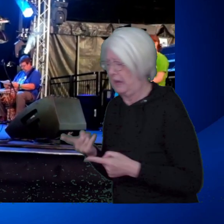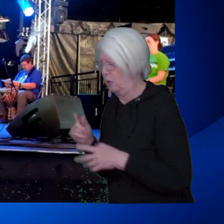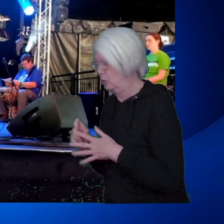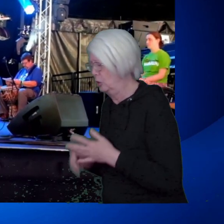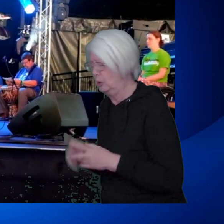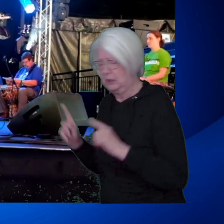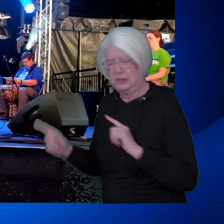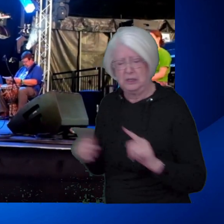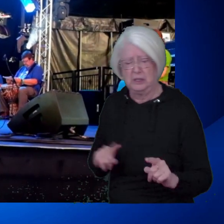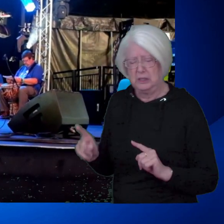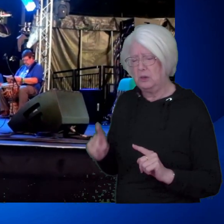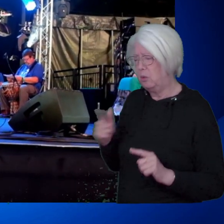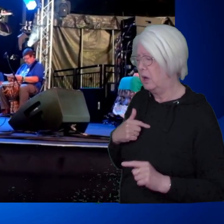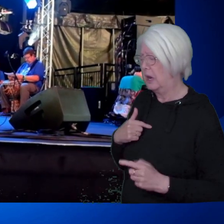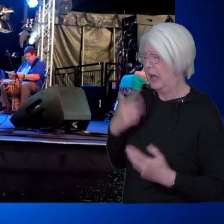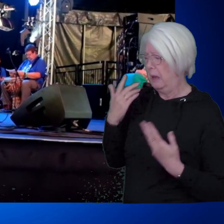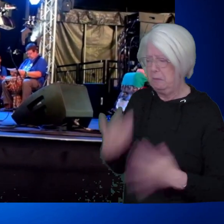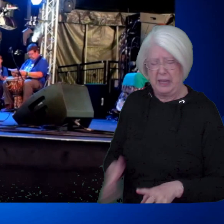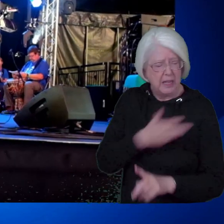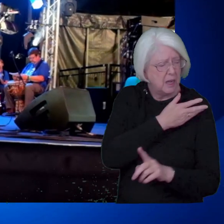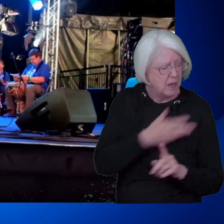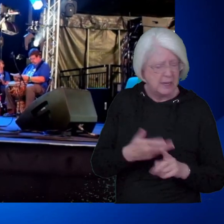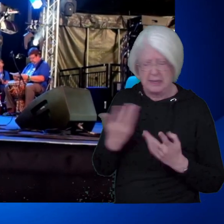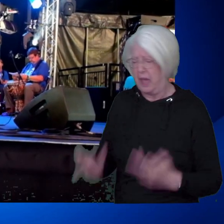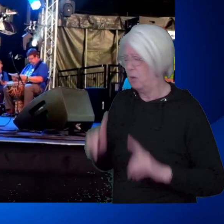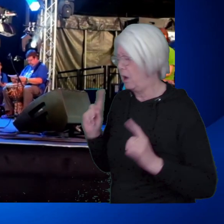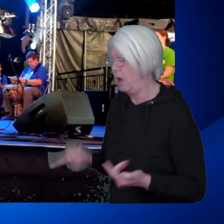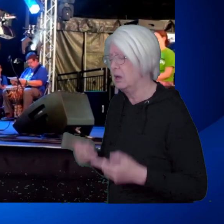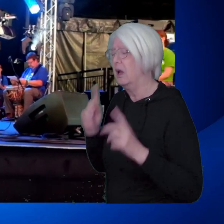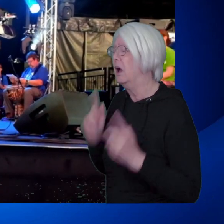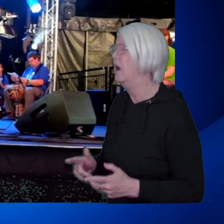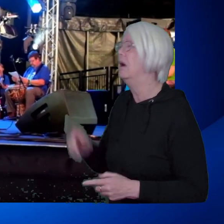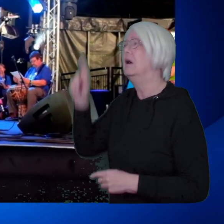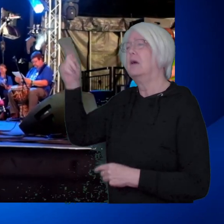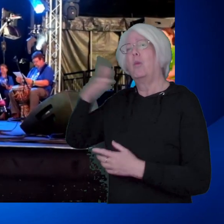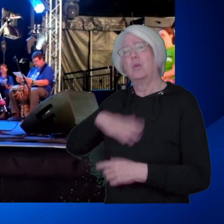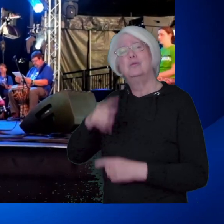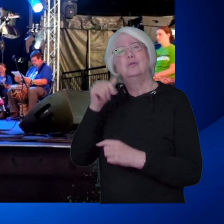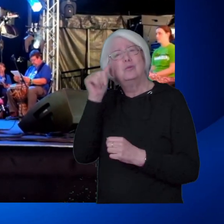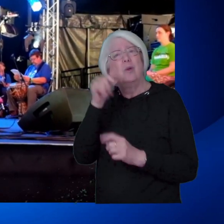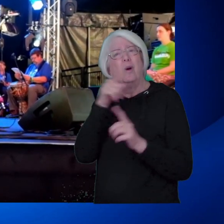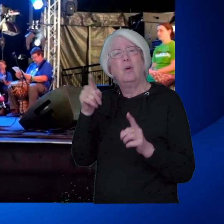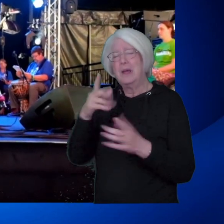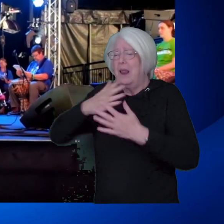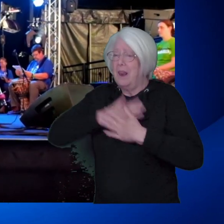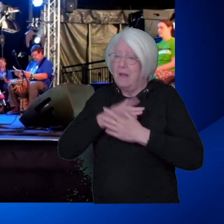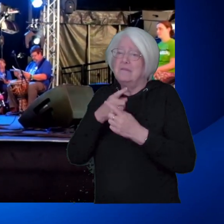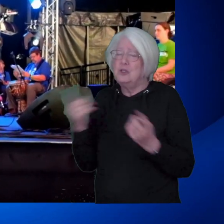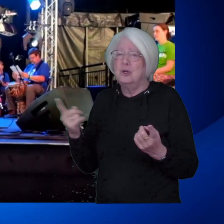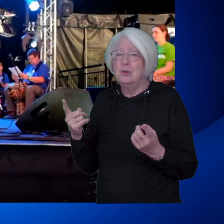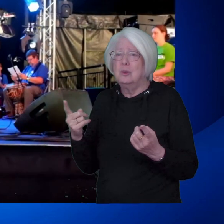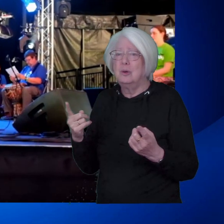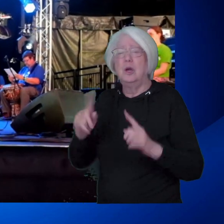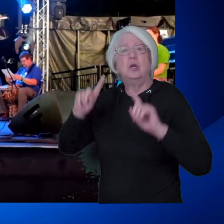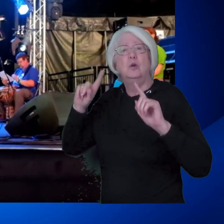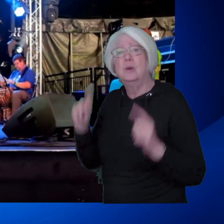do, or with what you have done, God wants you to know that he loves you, and there is nothing you could